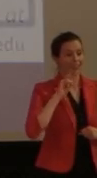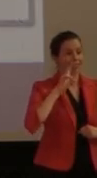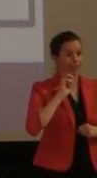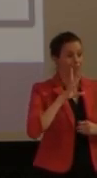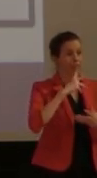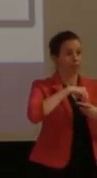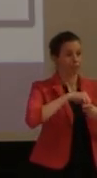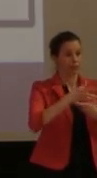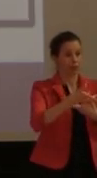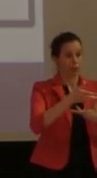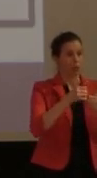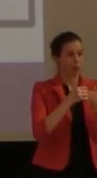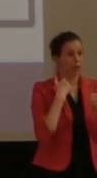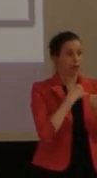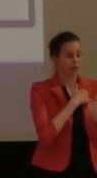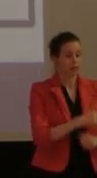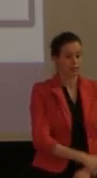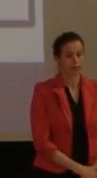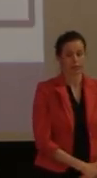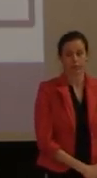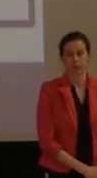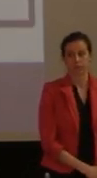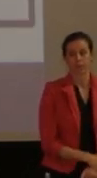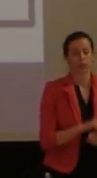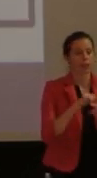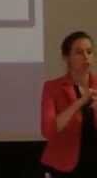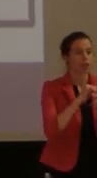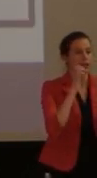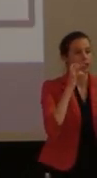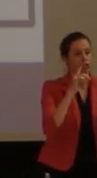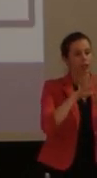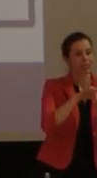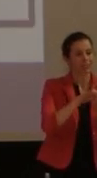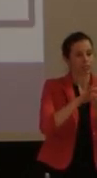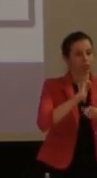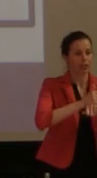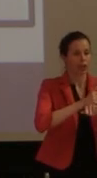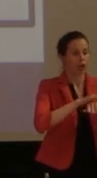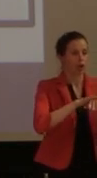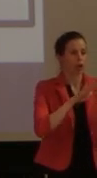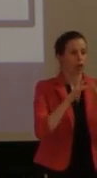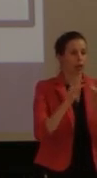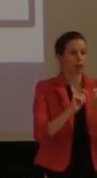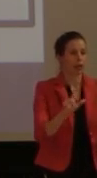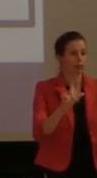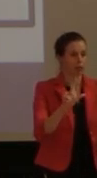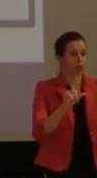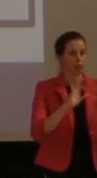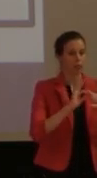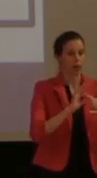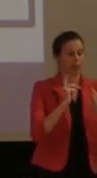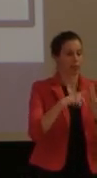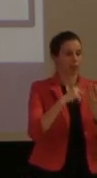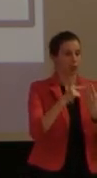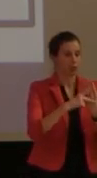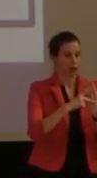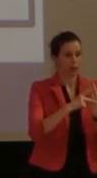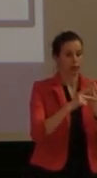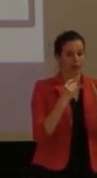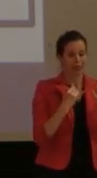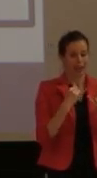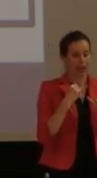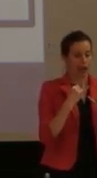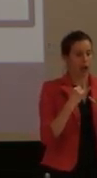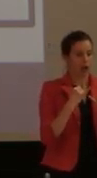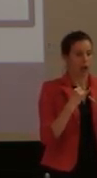us. The Training and Education Center has created an online platform for training about the program. Right now, it's internal